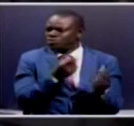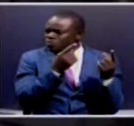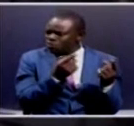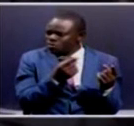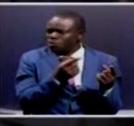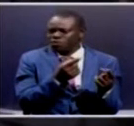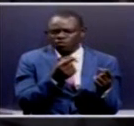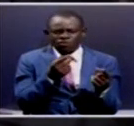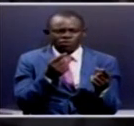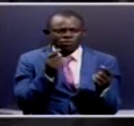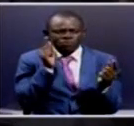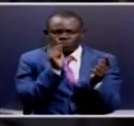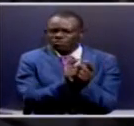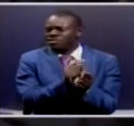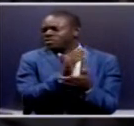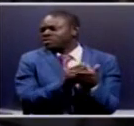I had a good laugh to myself.